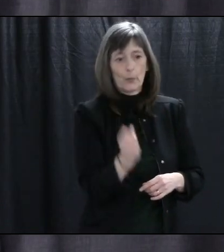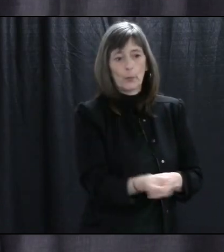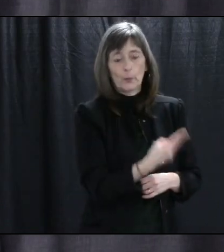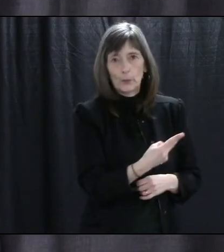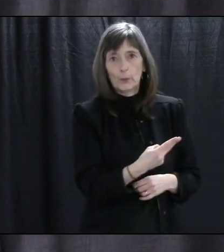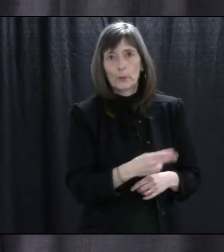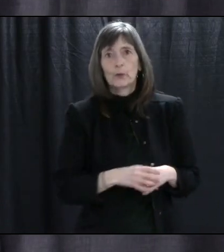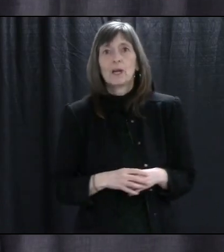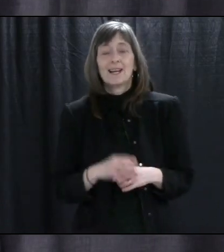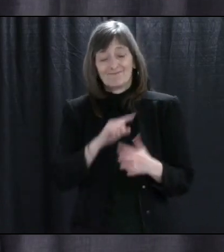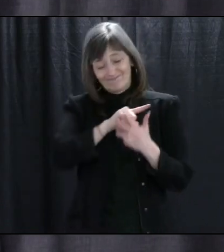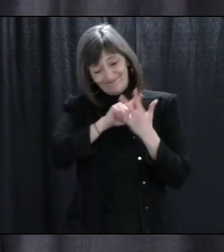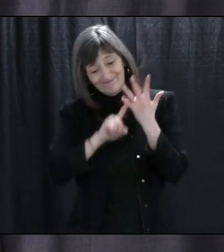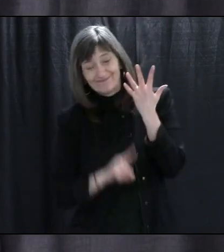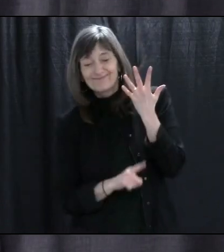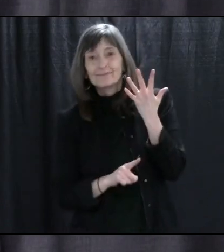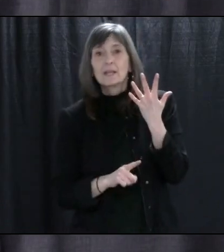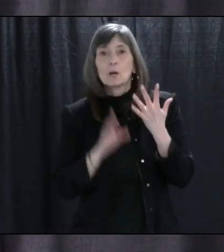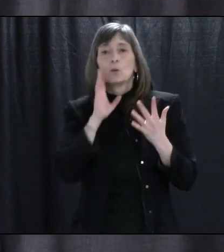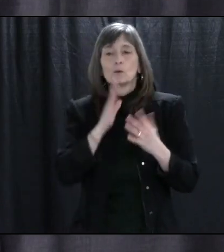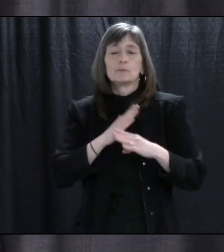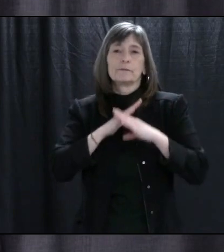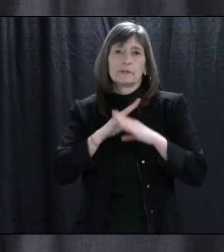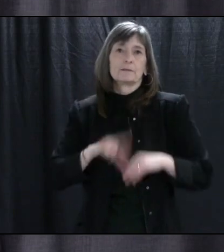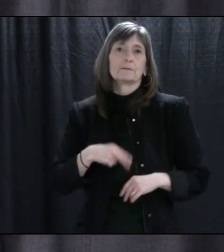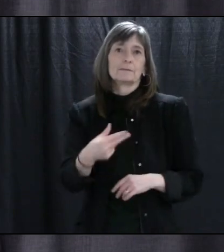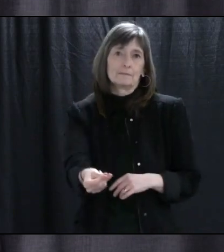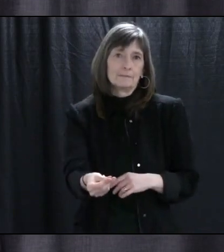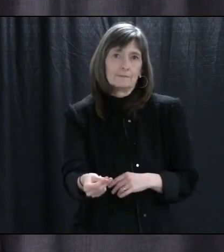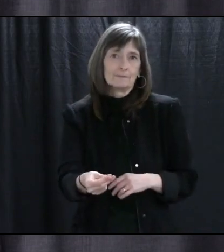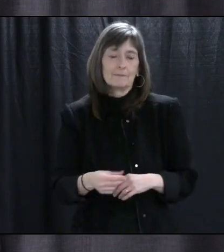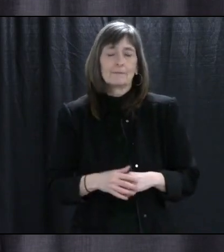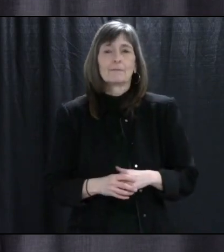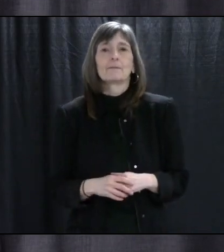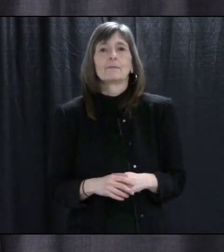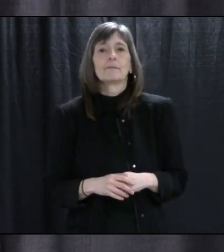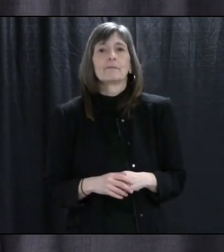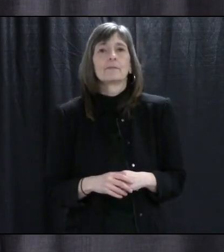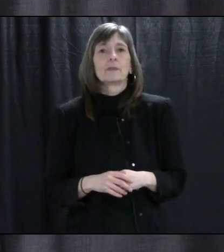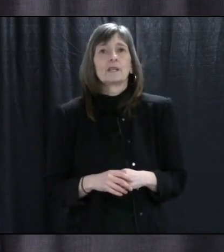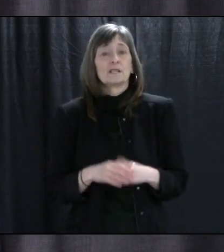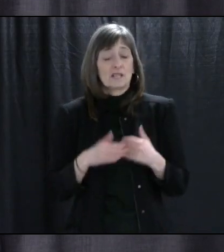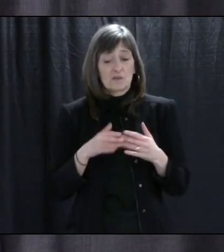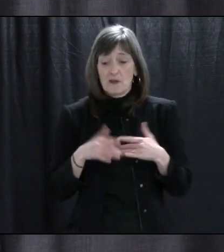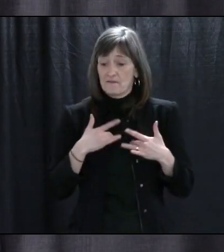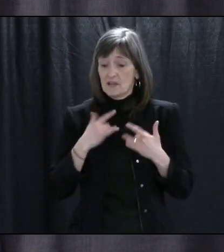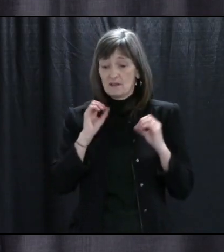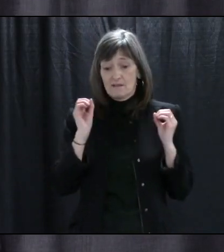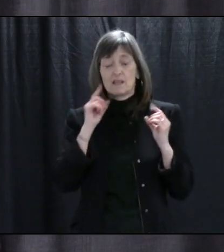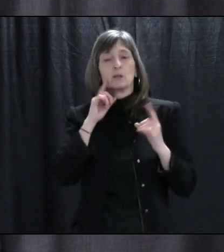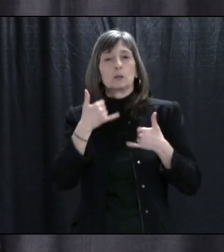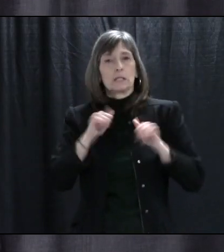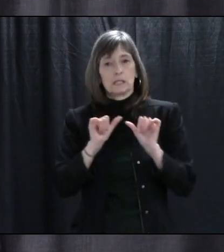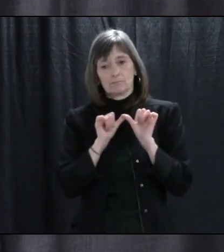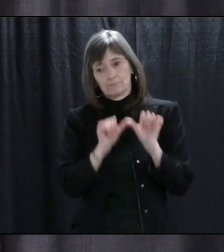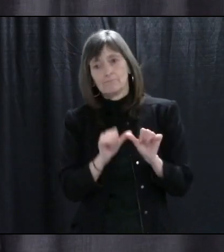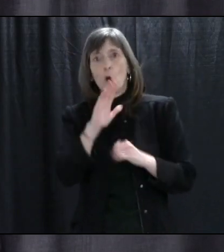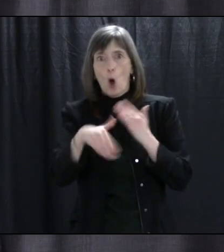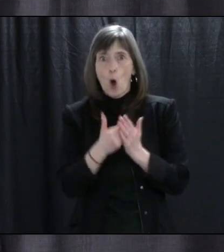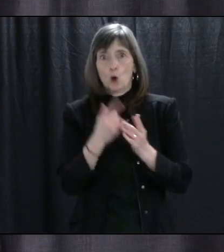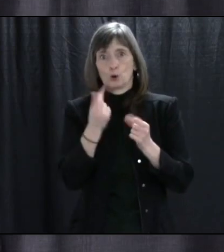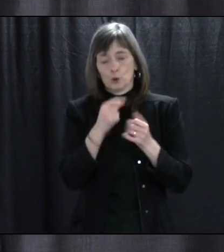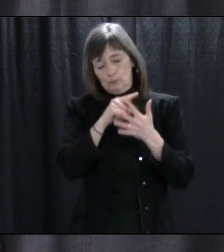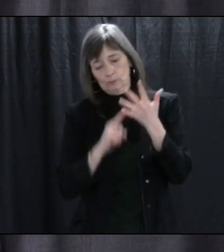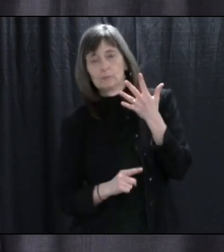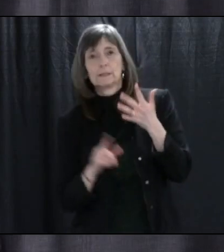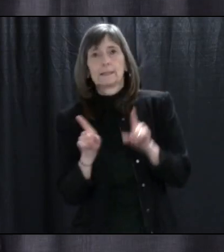COVID-19, whether or not someone has symptoms, and it is critical that these measures continue. There has been new